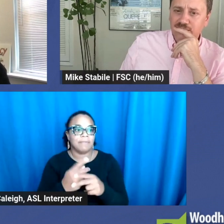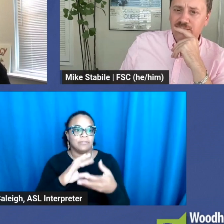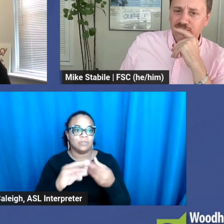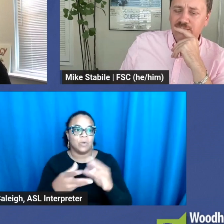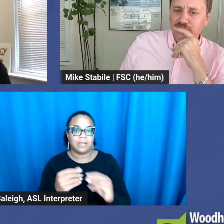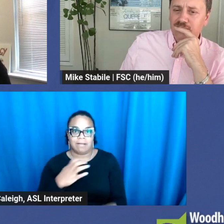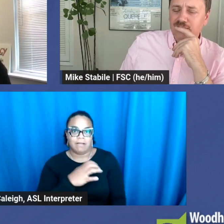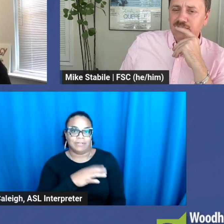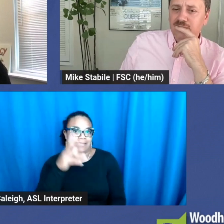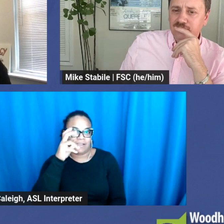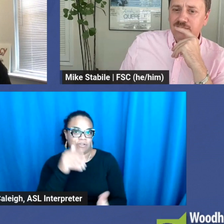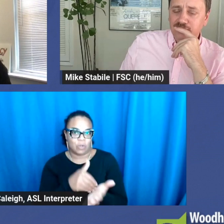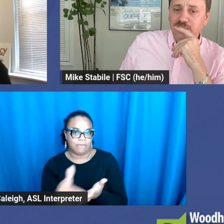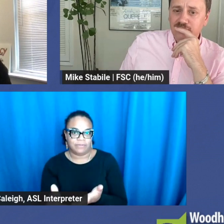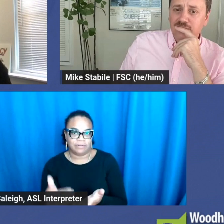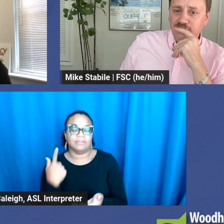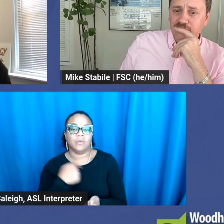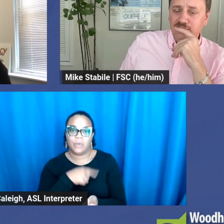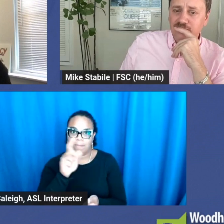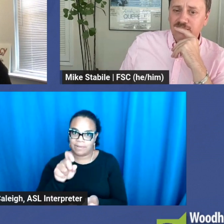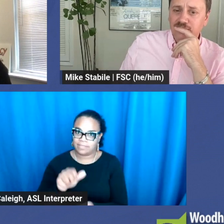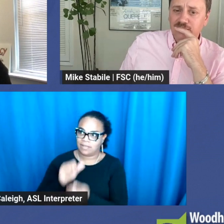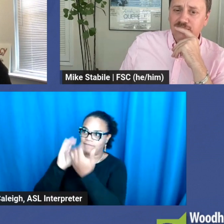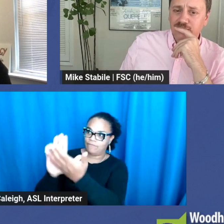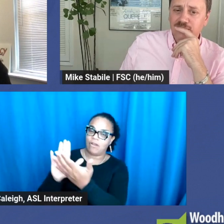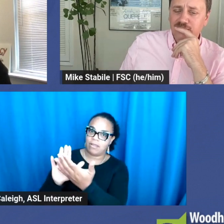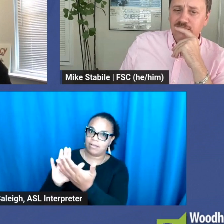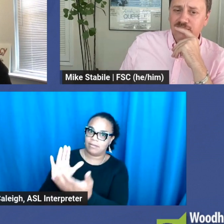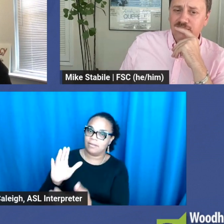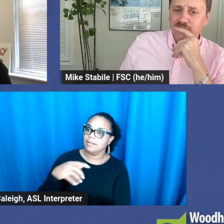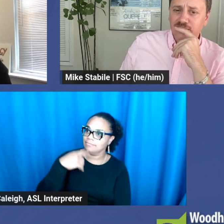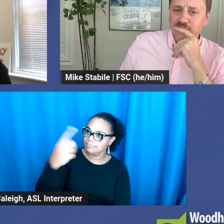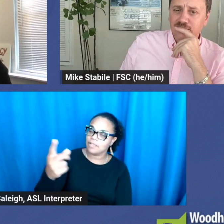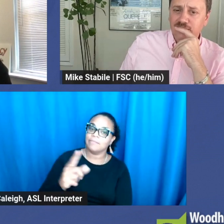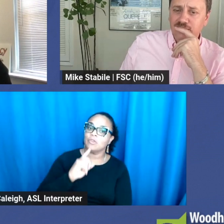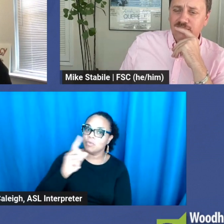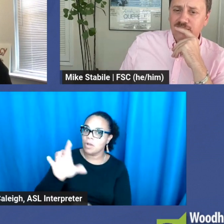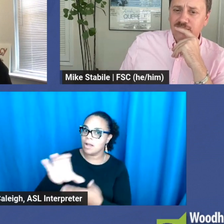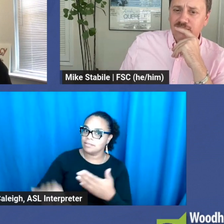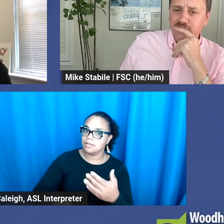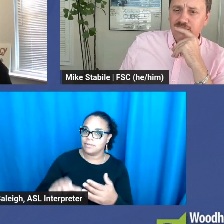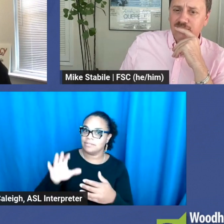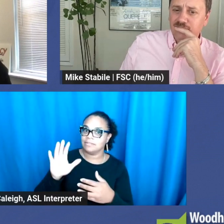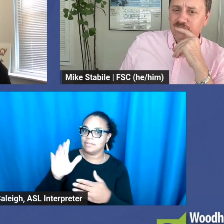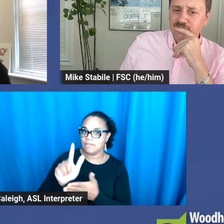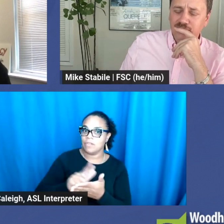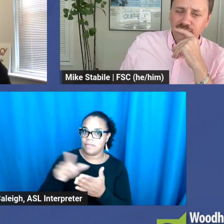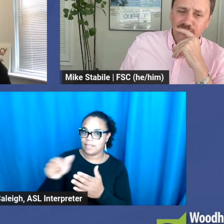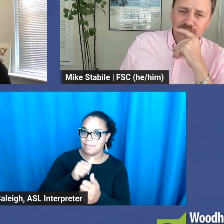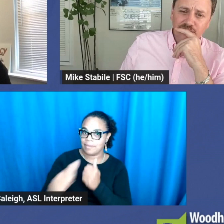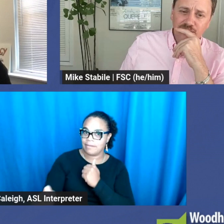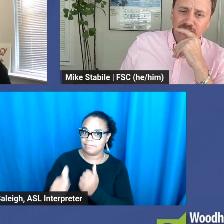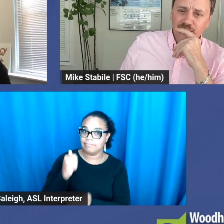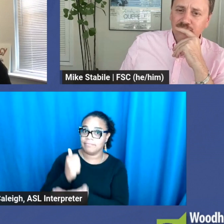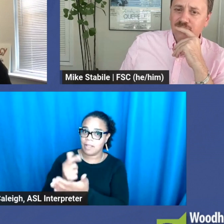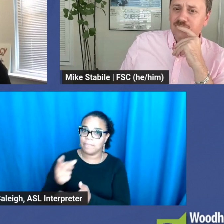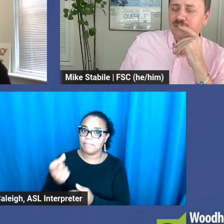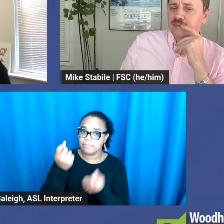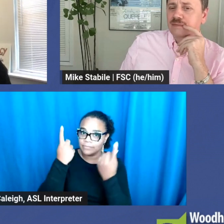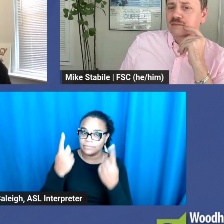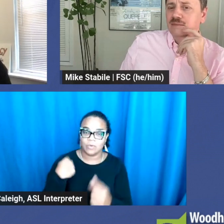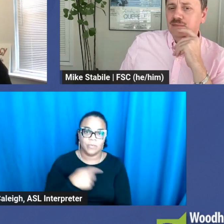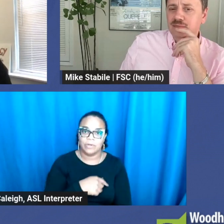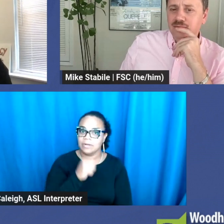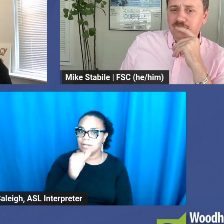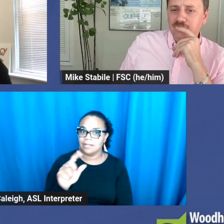need to confront them with the real consequences of the laws that they have already passed, to try to help them understand that we're not